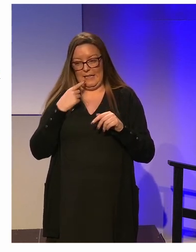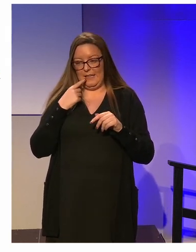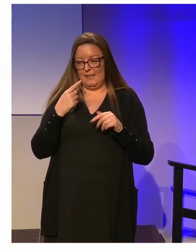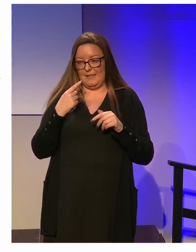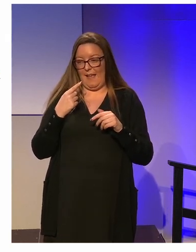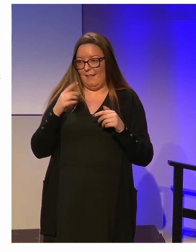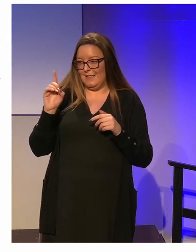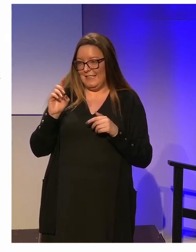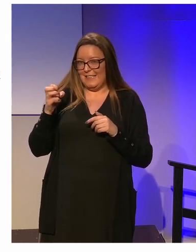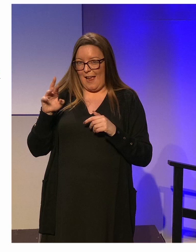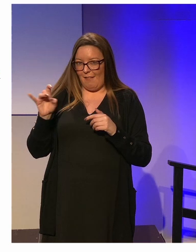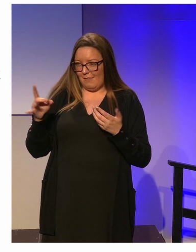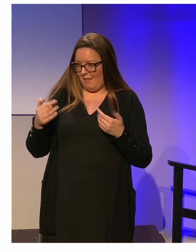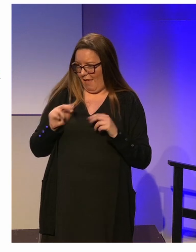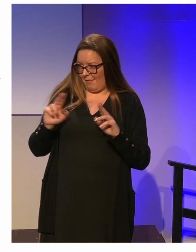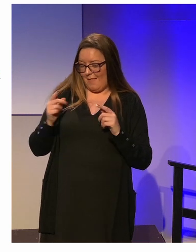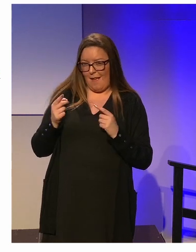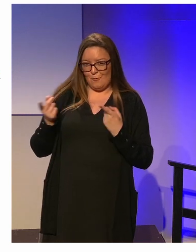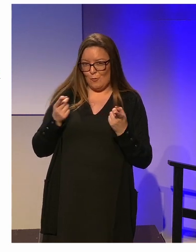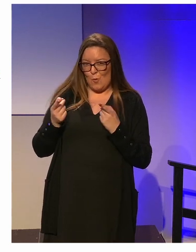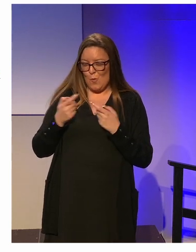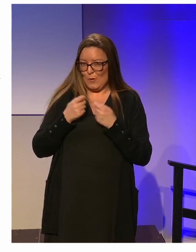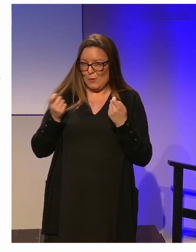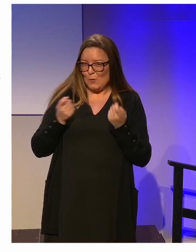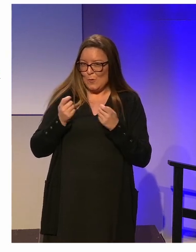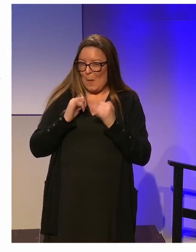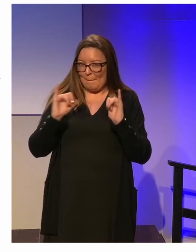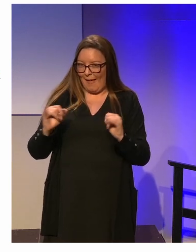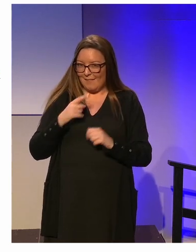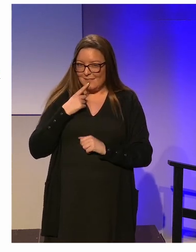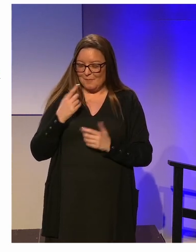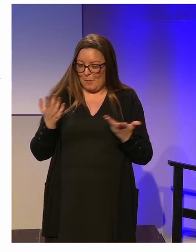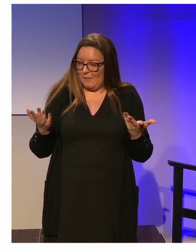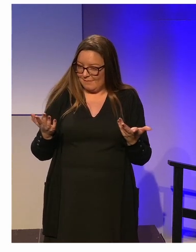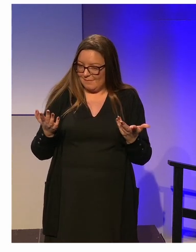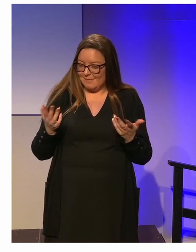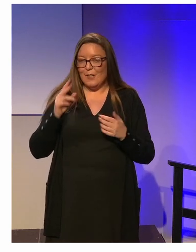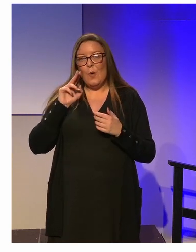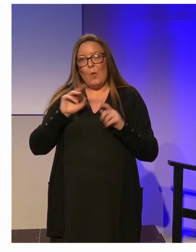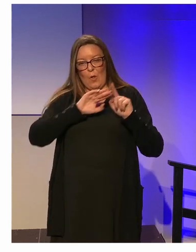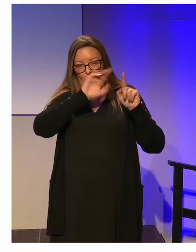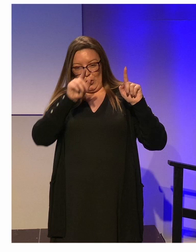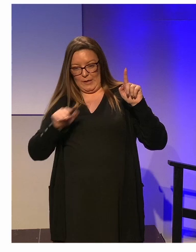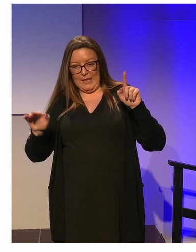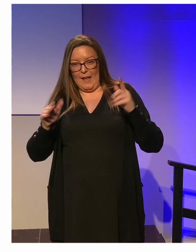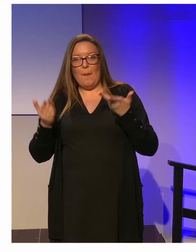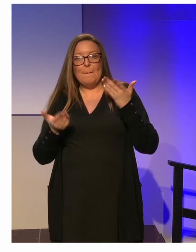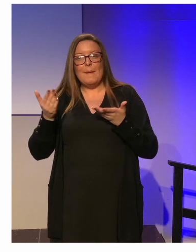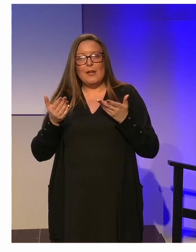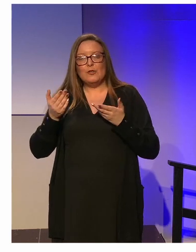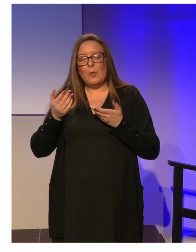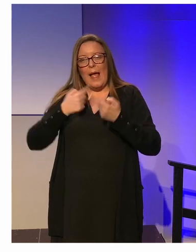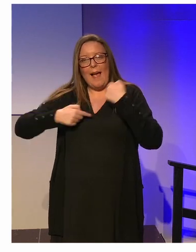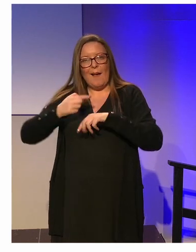we're not doing too bad. We're fairly in line. But then when you look at that and you compare that to our range of